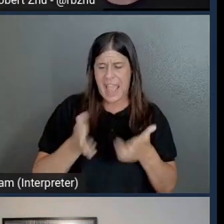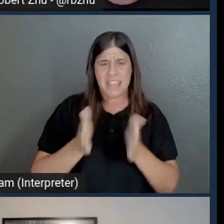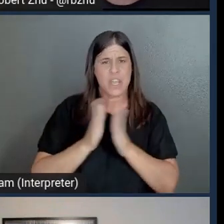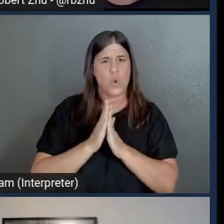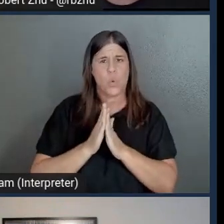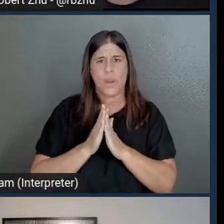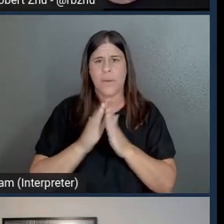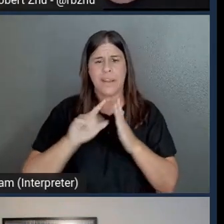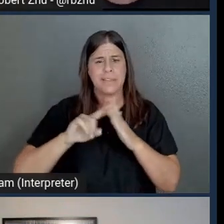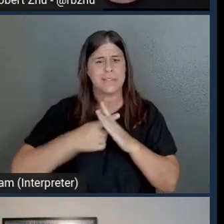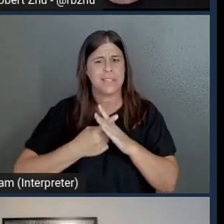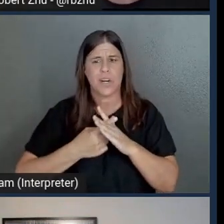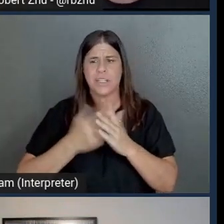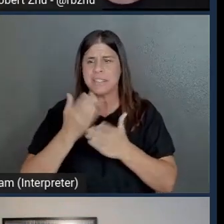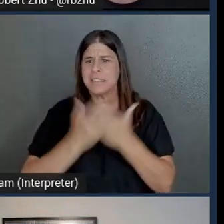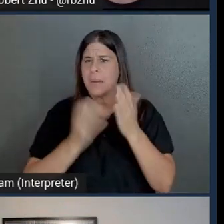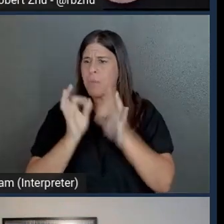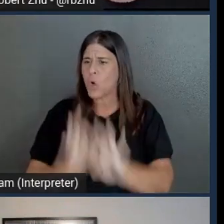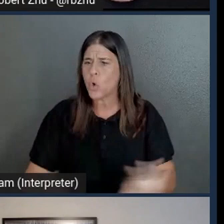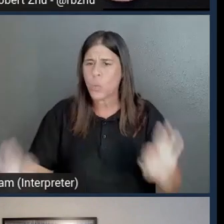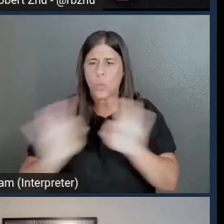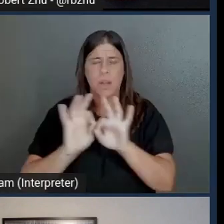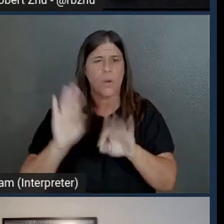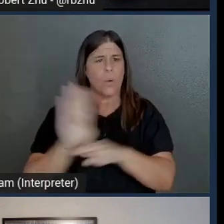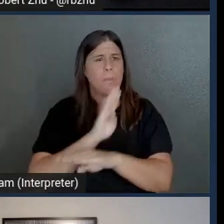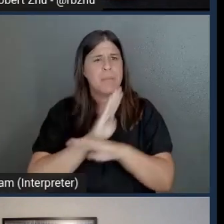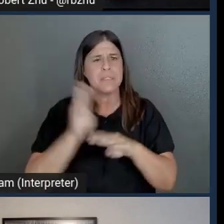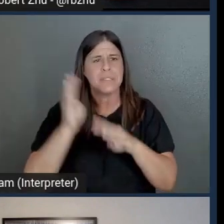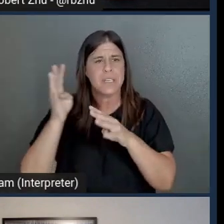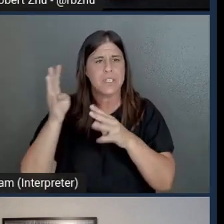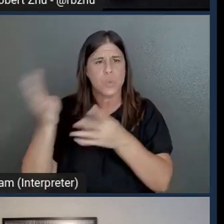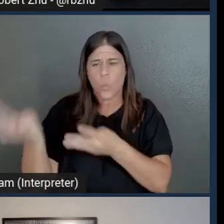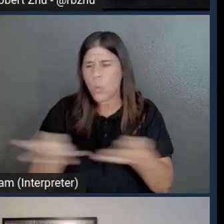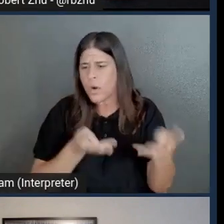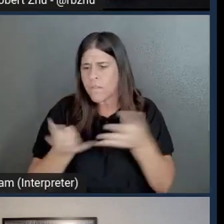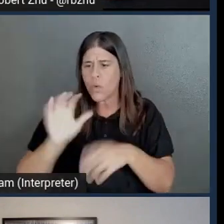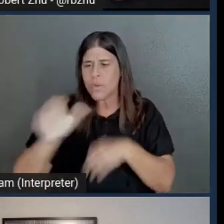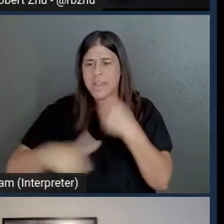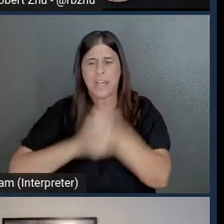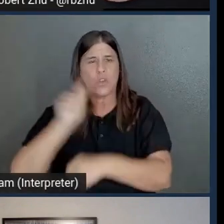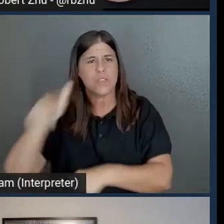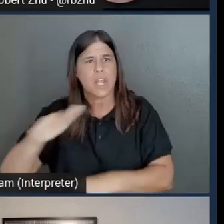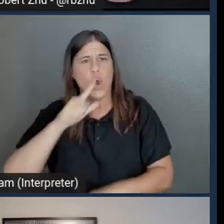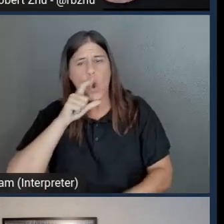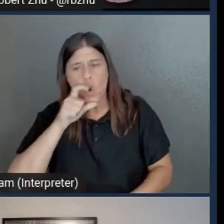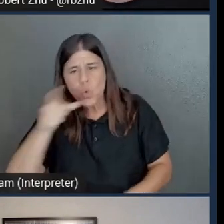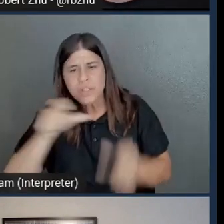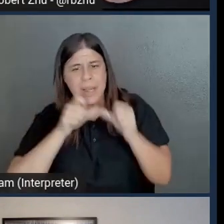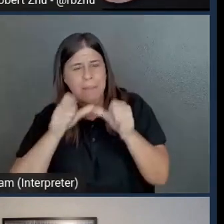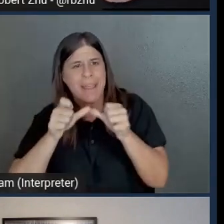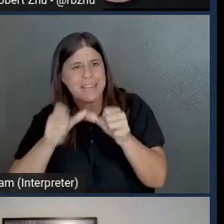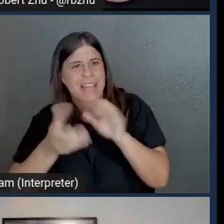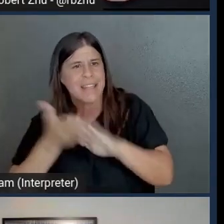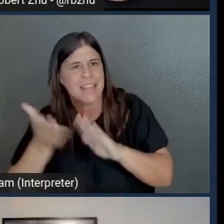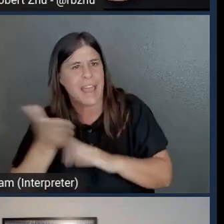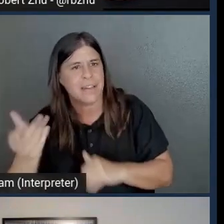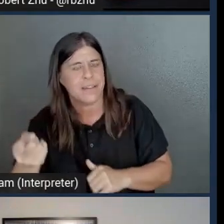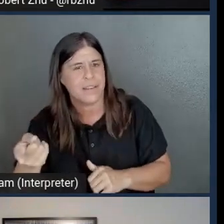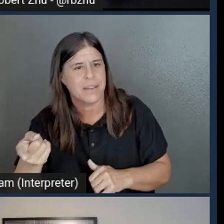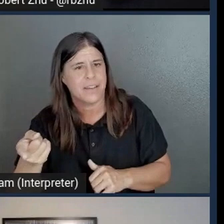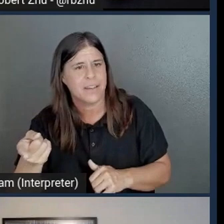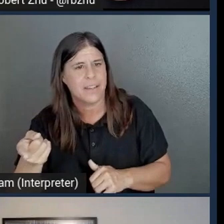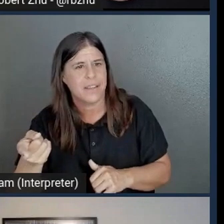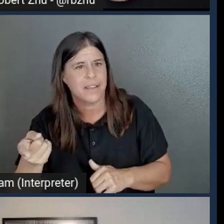of critical business workflow. 10 years later, who's going to be around to maintain that, right? Well,